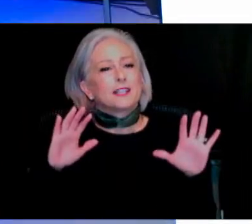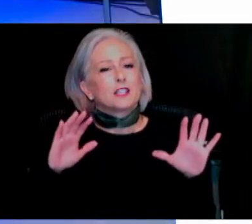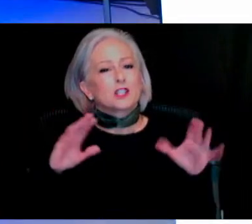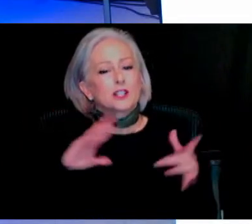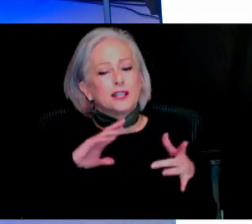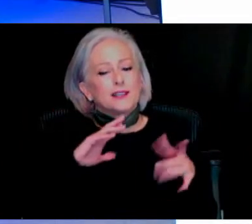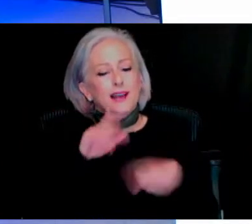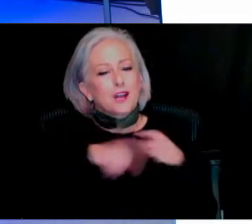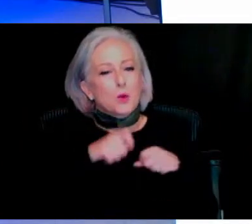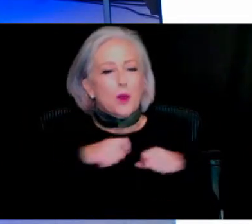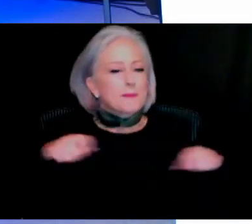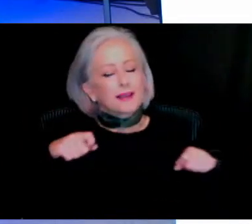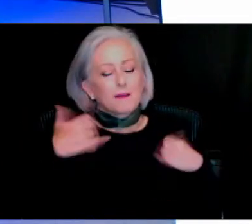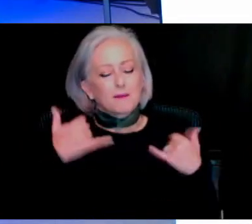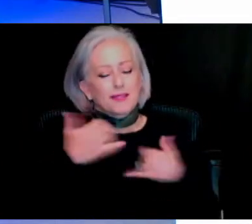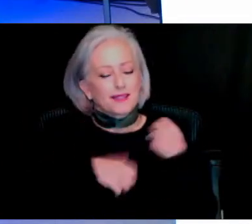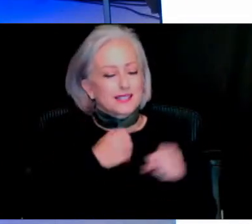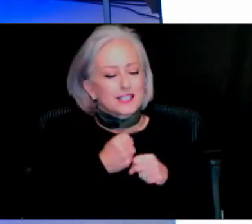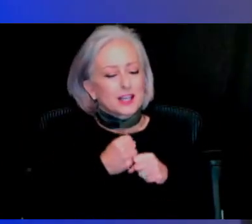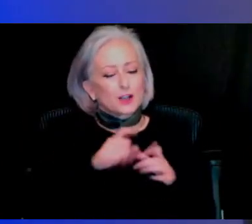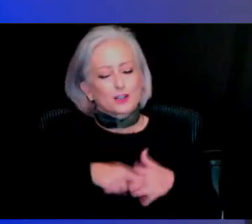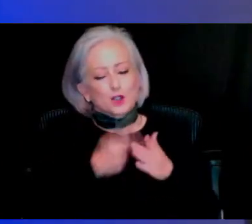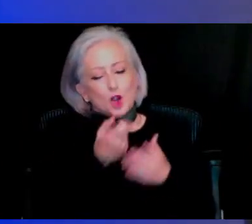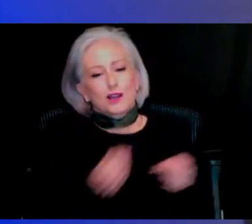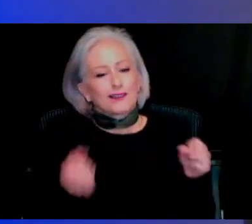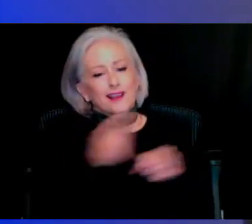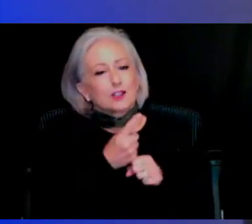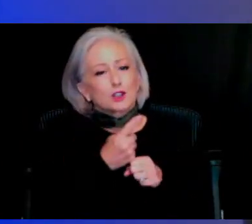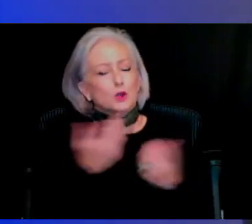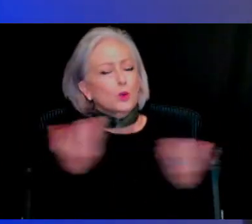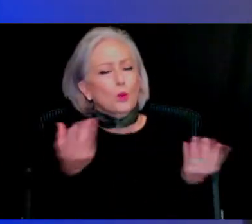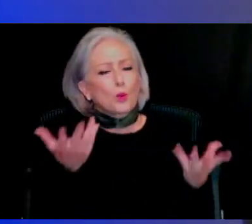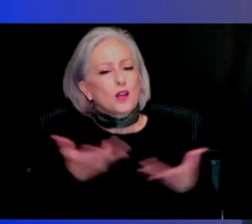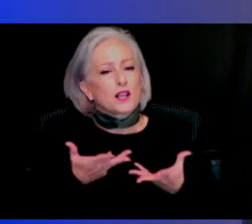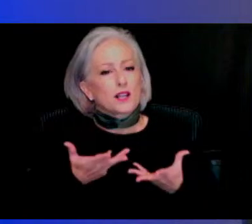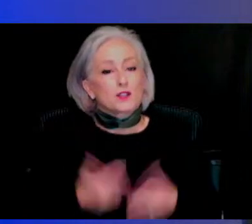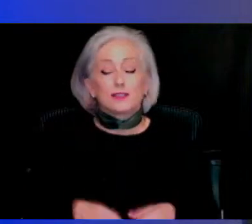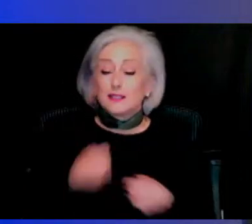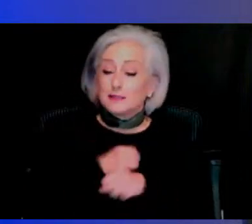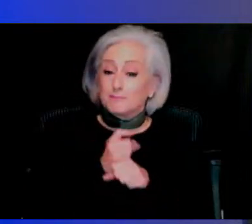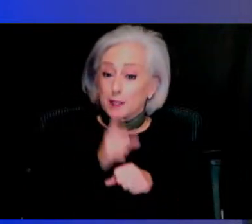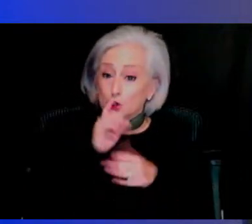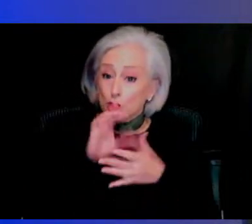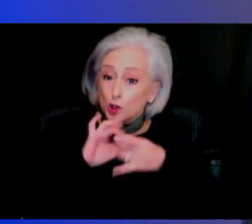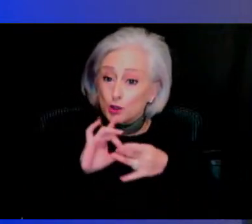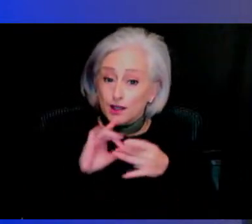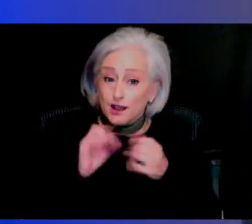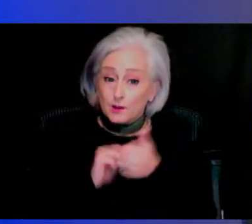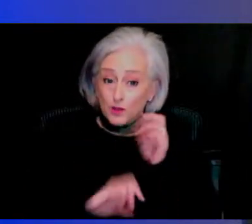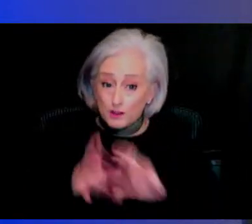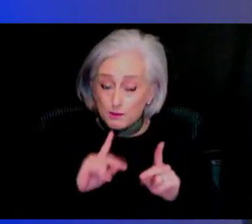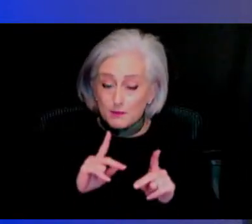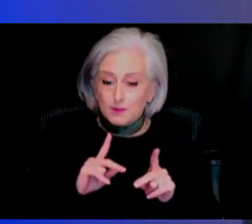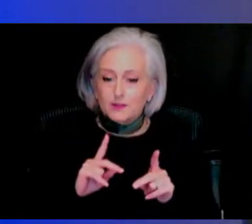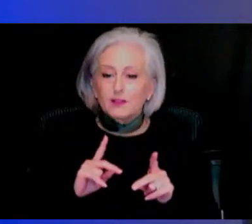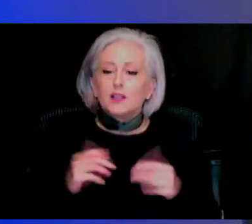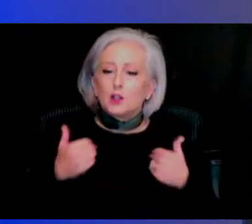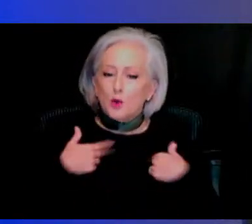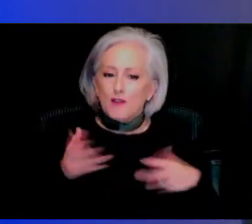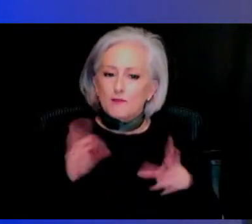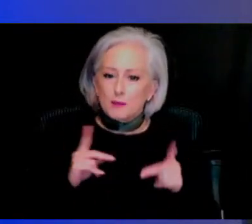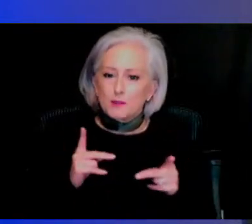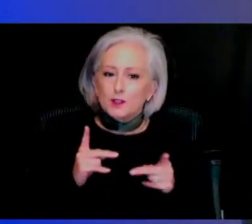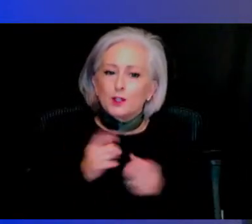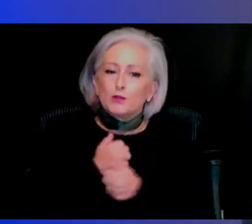into the next year? What do you want us to know? I want you guys to know to make sure you're connected to people. Make sure the people that you care about, you are talking to, that